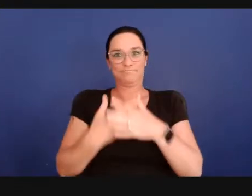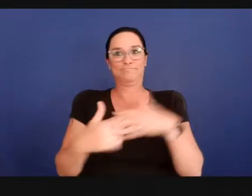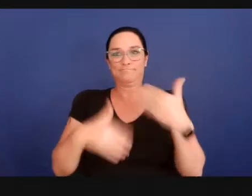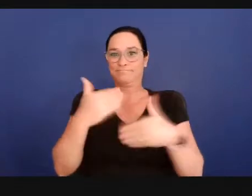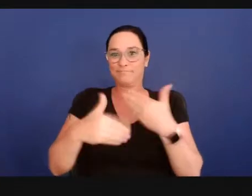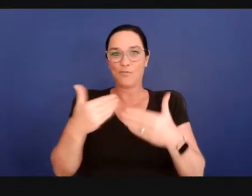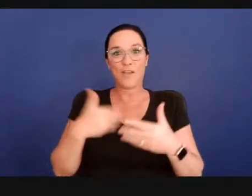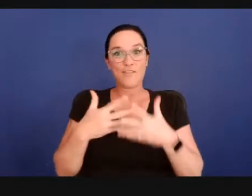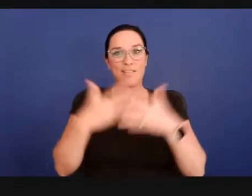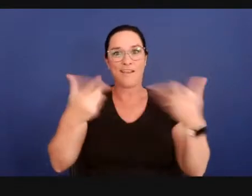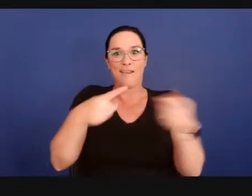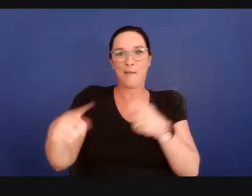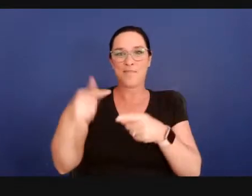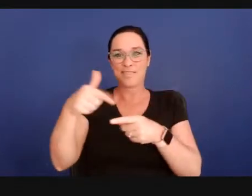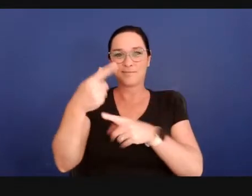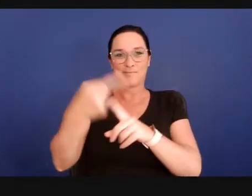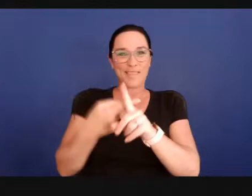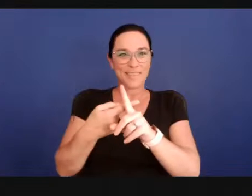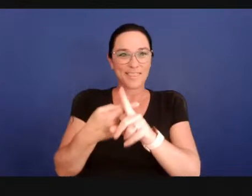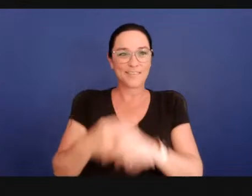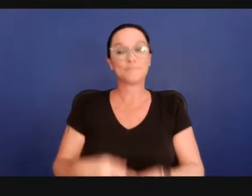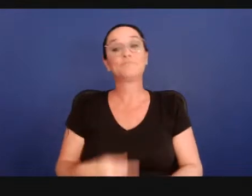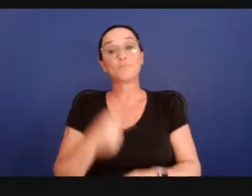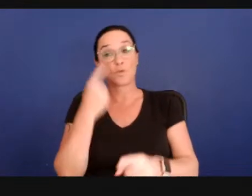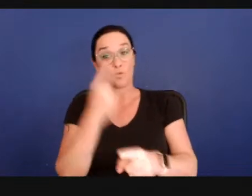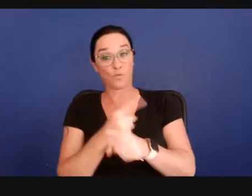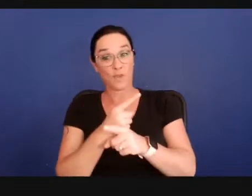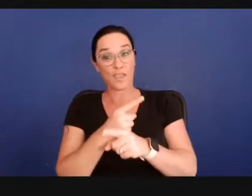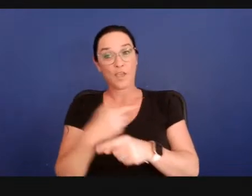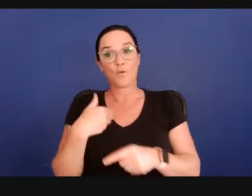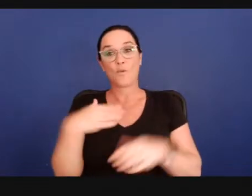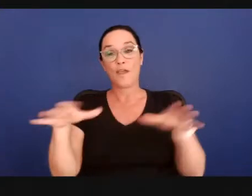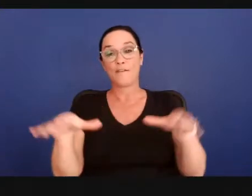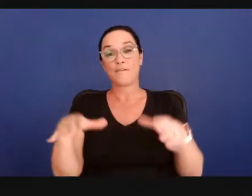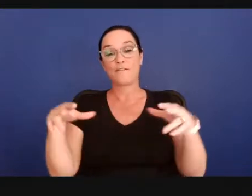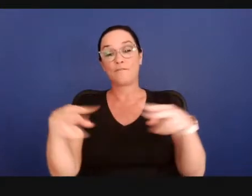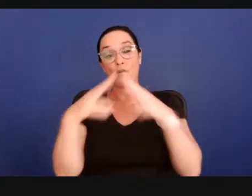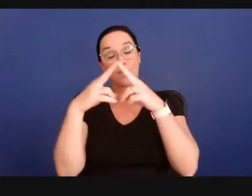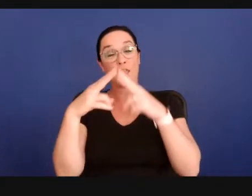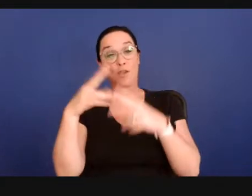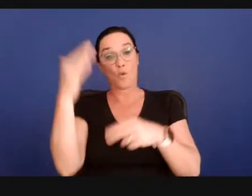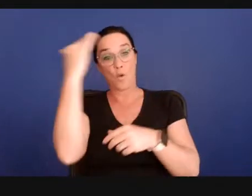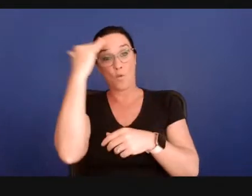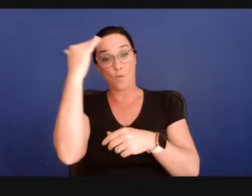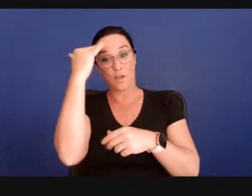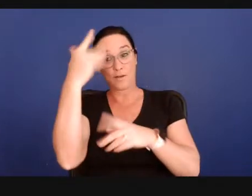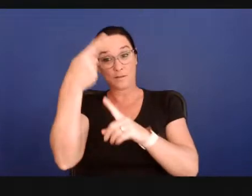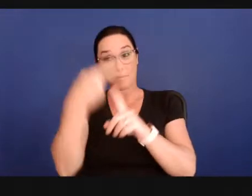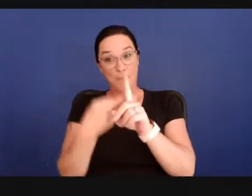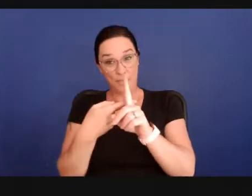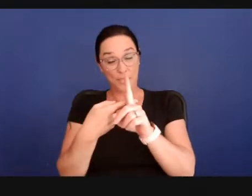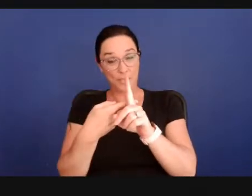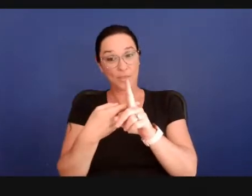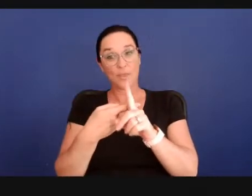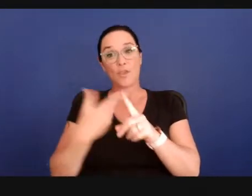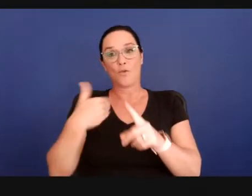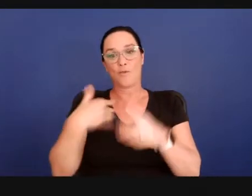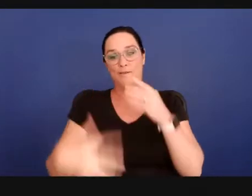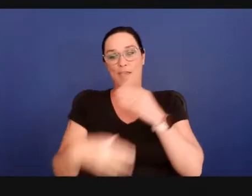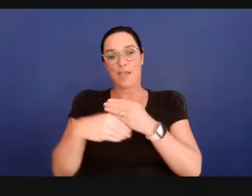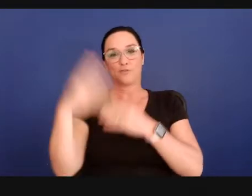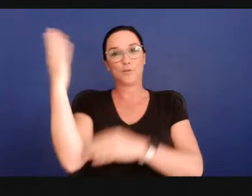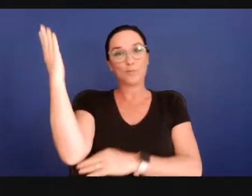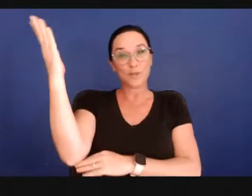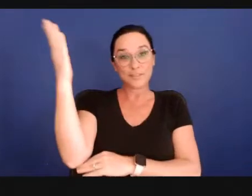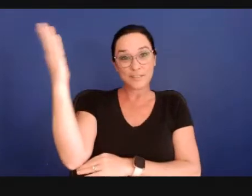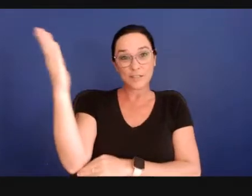month. That's right. The USGS has Volcano Awareness Month coming up. So we'll have extra talks that will be